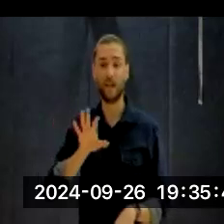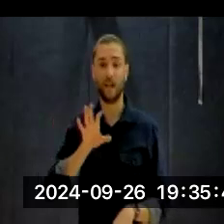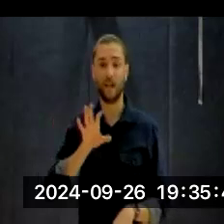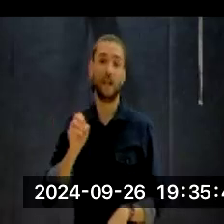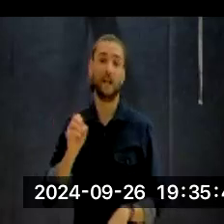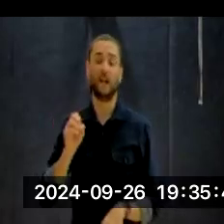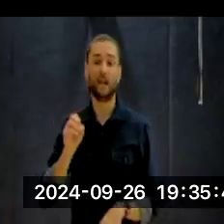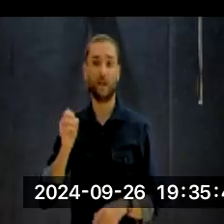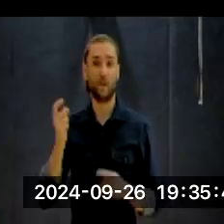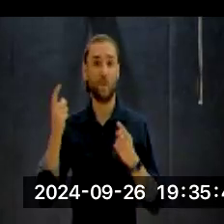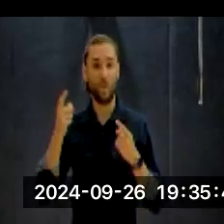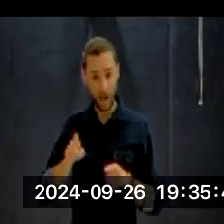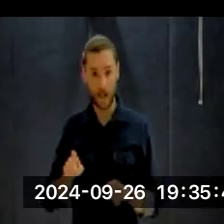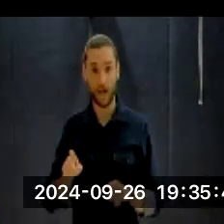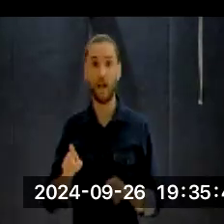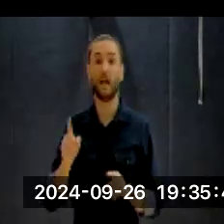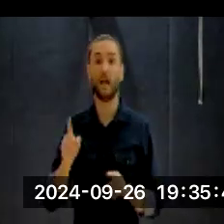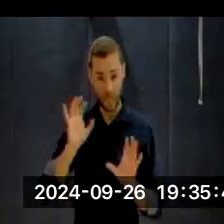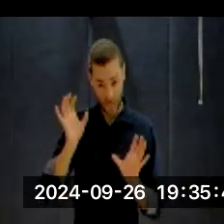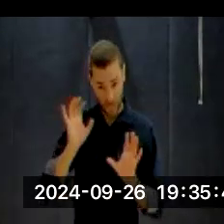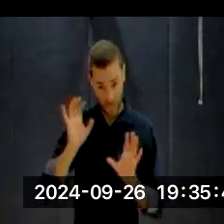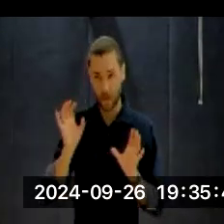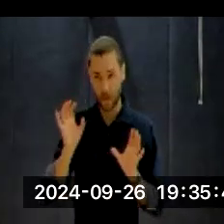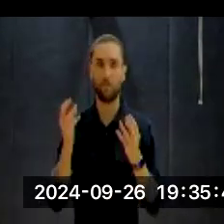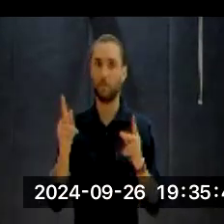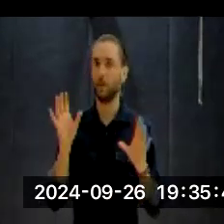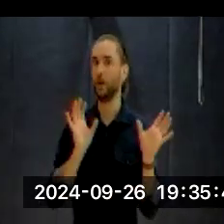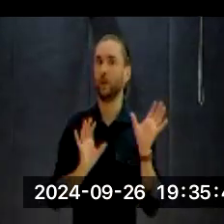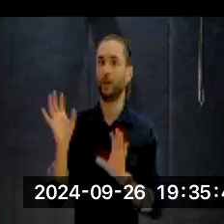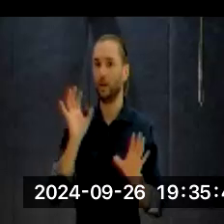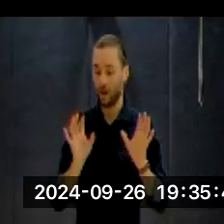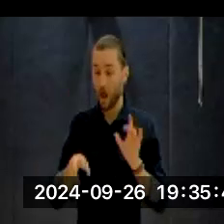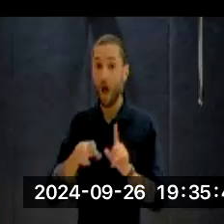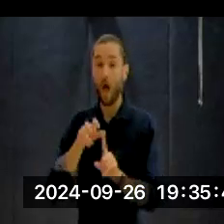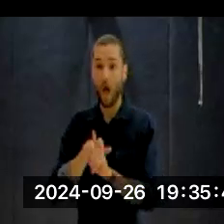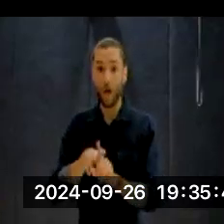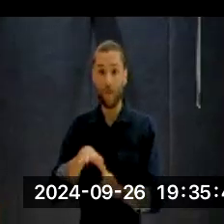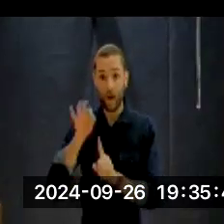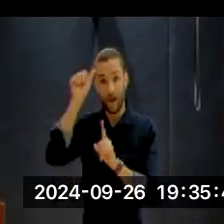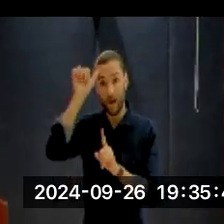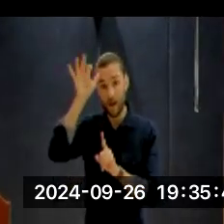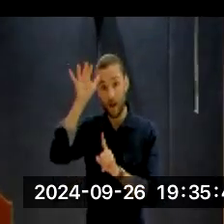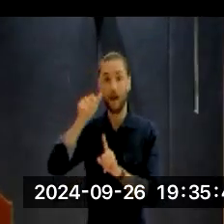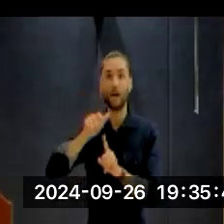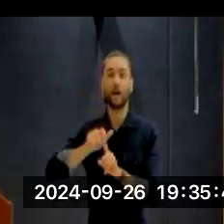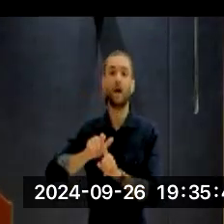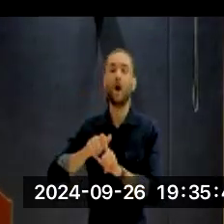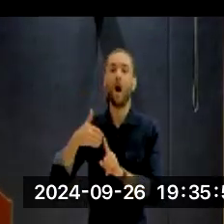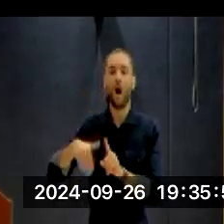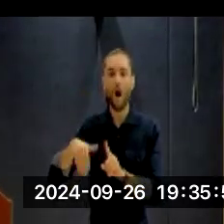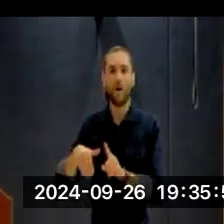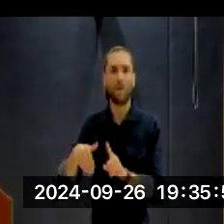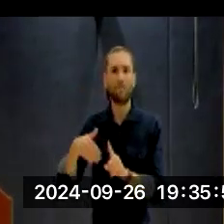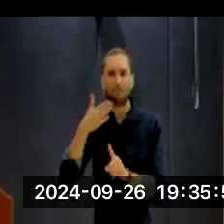we finally found him, because we had all people looking for him, we were told that he was picked up, he was badly injured, he was taken to